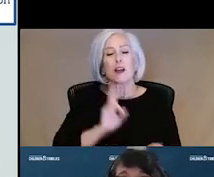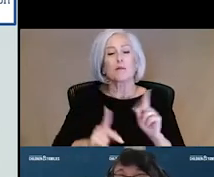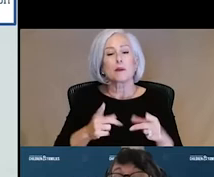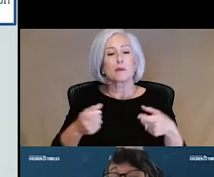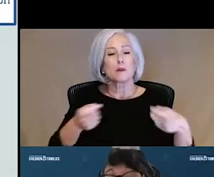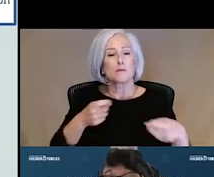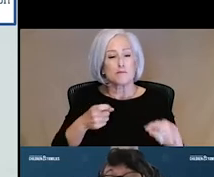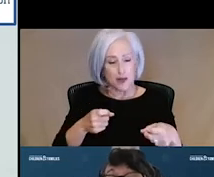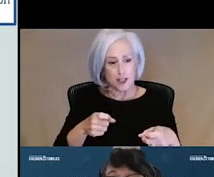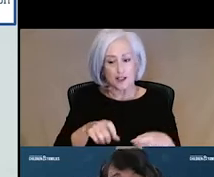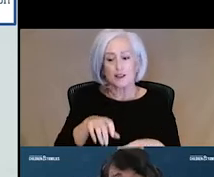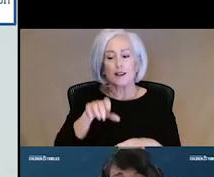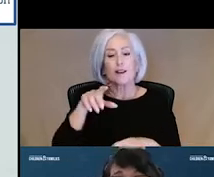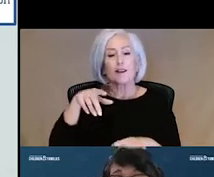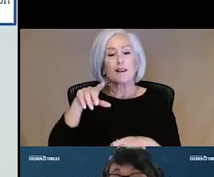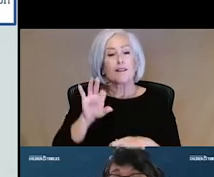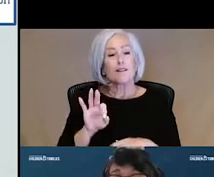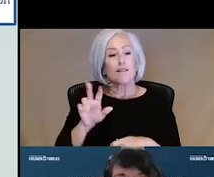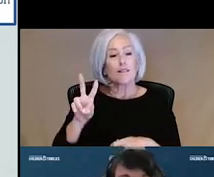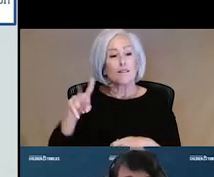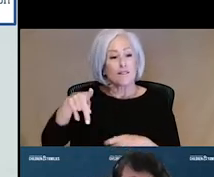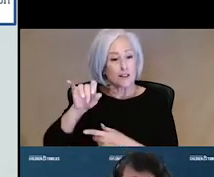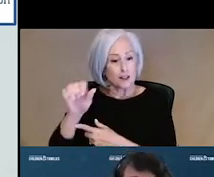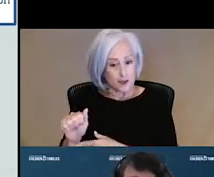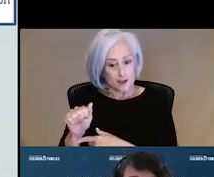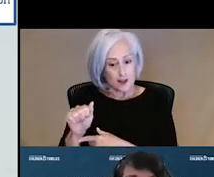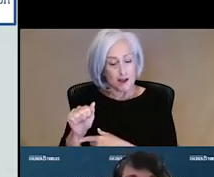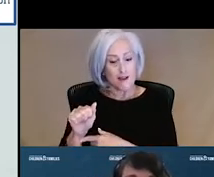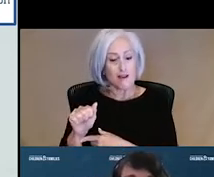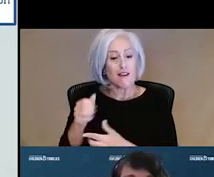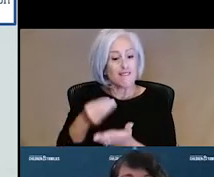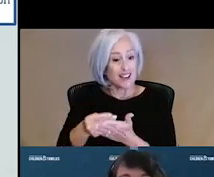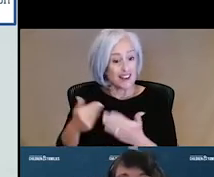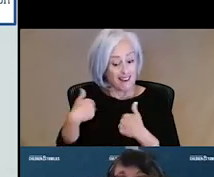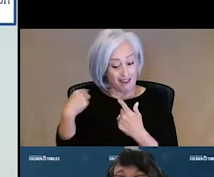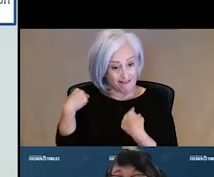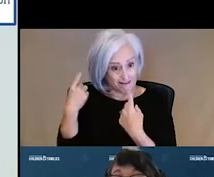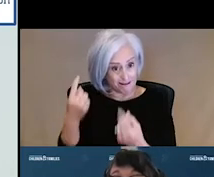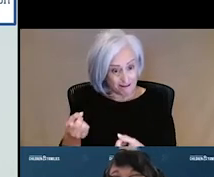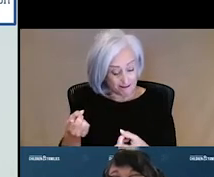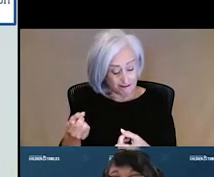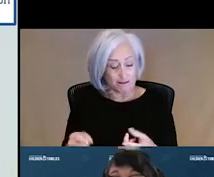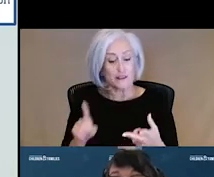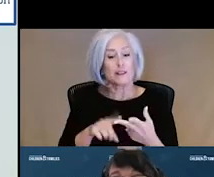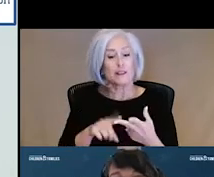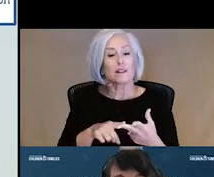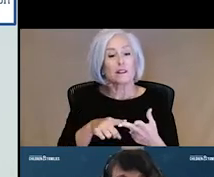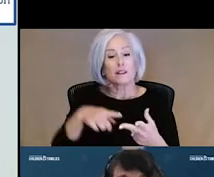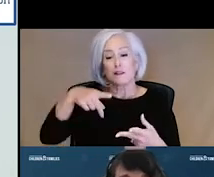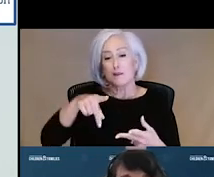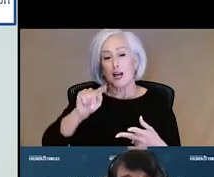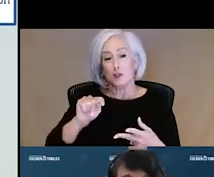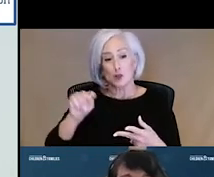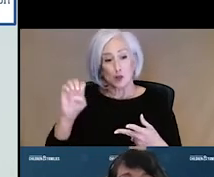funding streams, including their existing core funding, those servicing as pass-through entities, perhaps for the